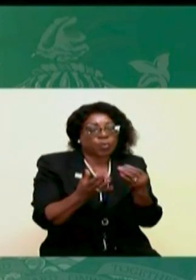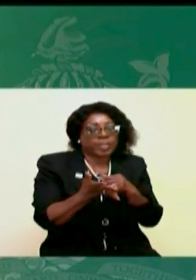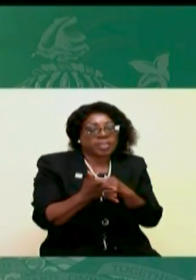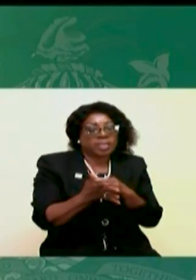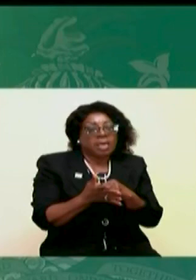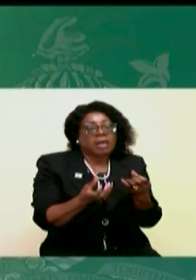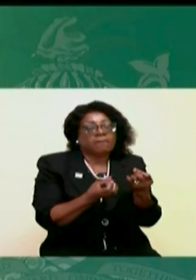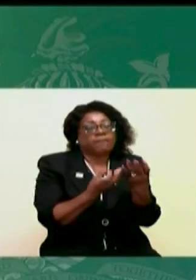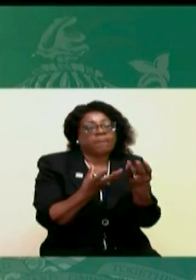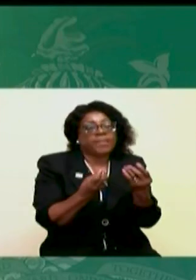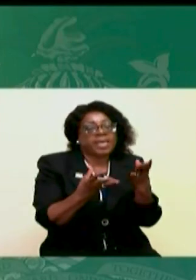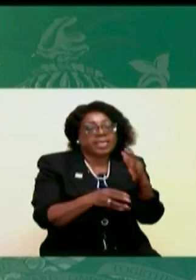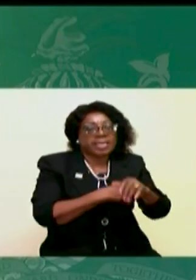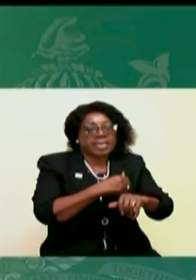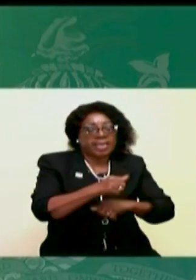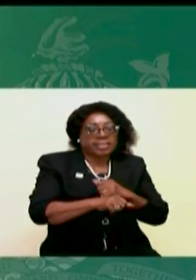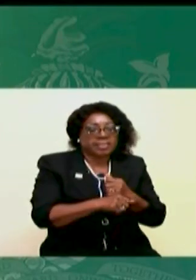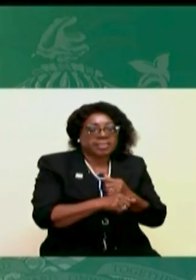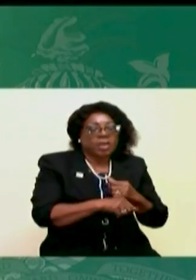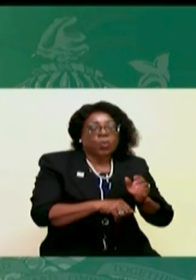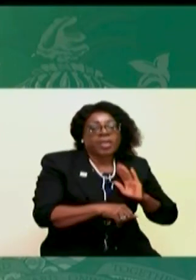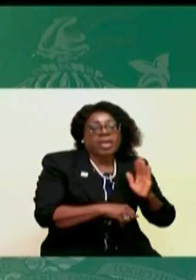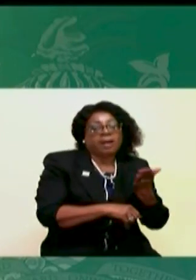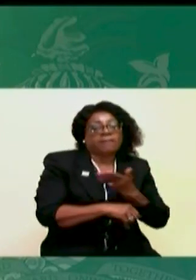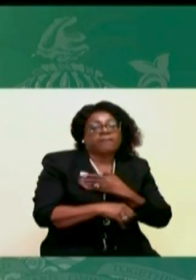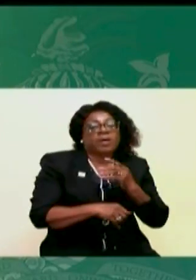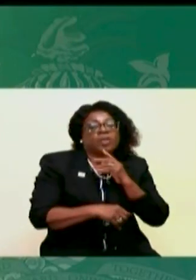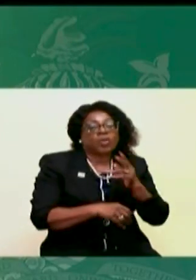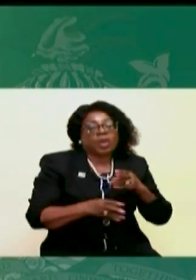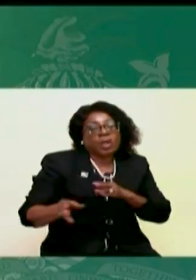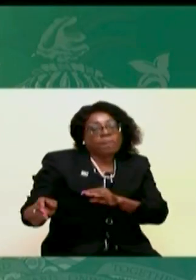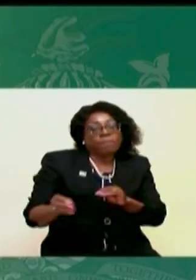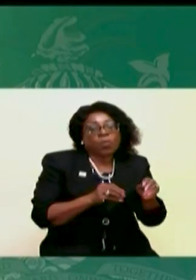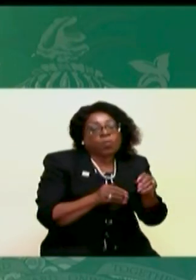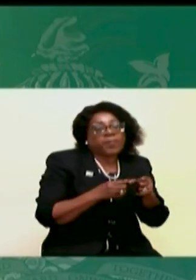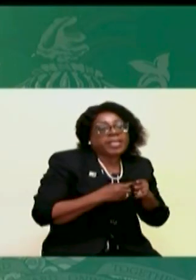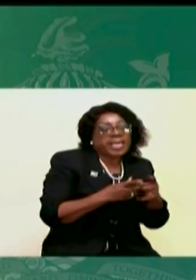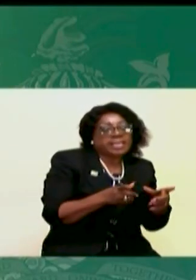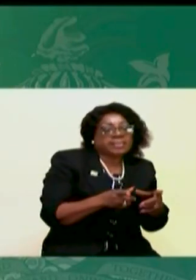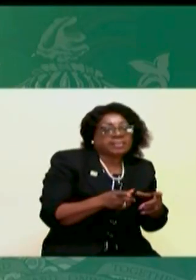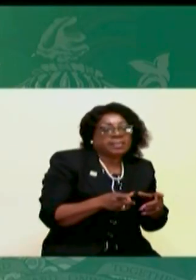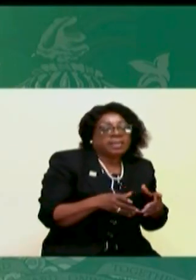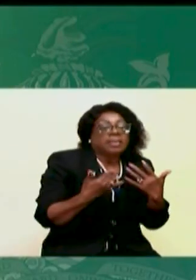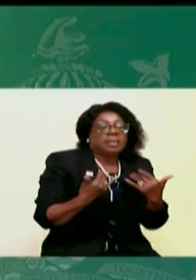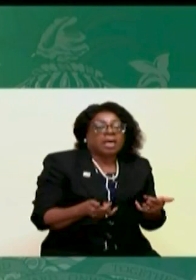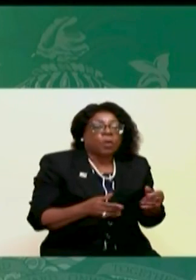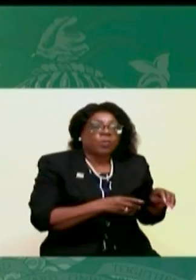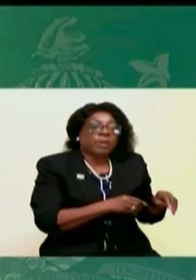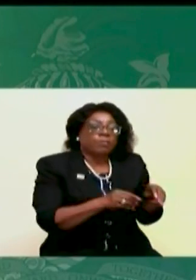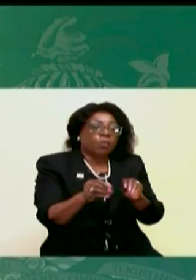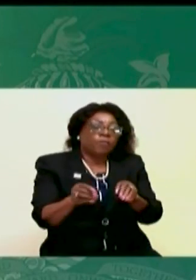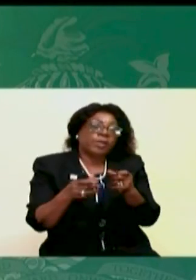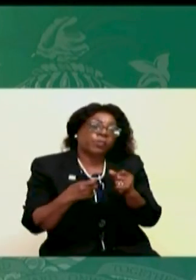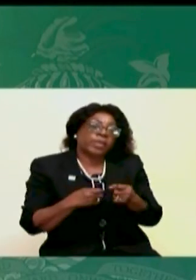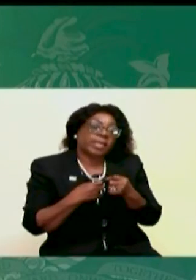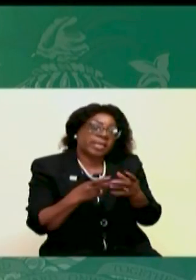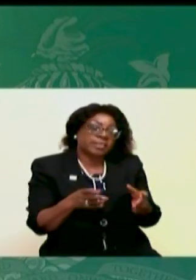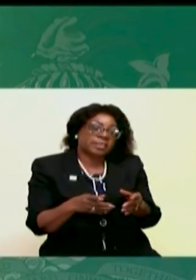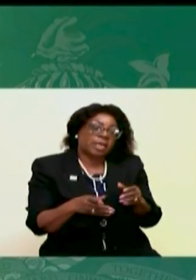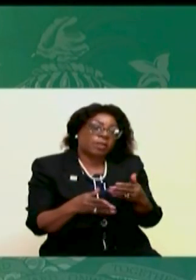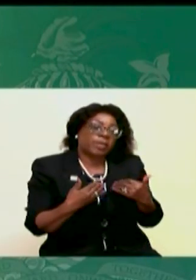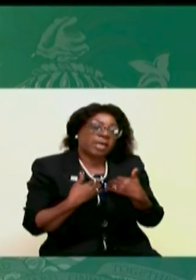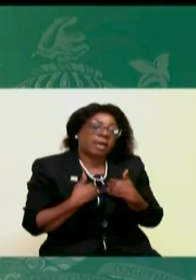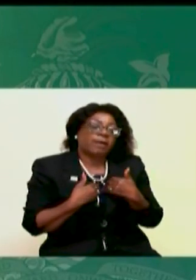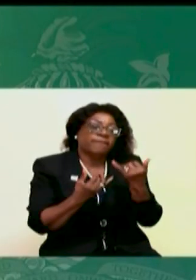many years, we have not moved with haste. Now we're moving with haste. And we have individuals who are